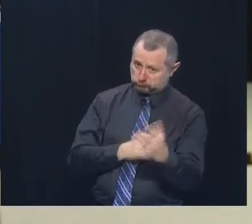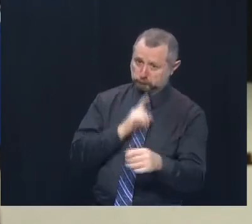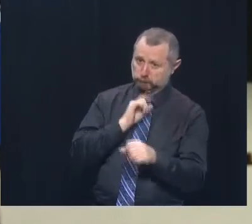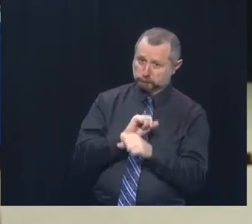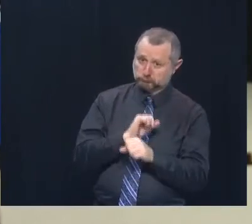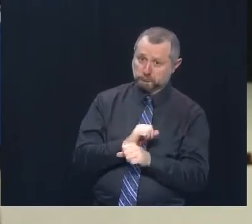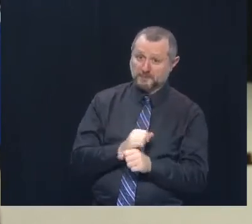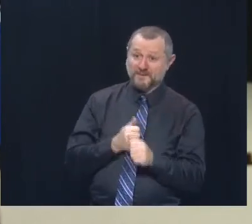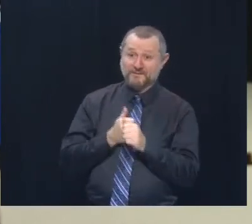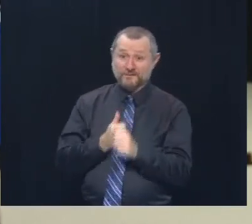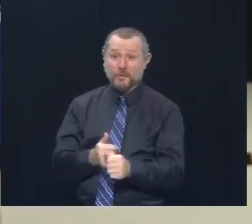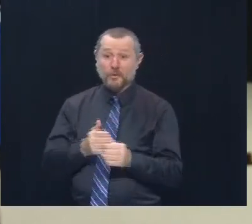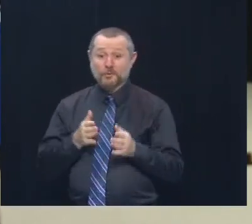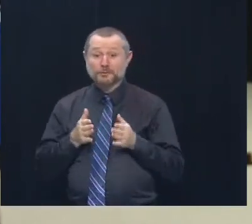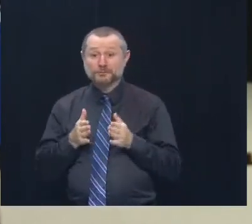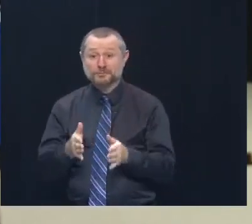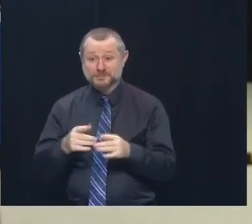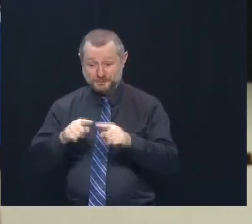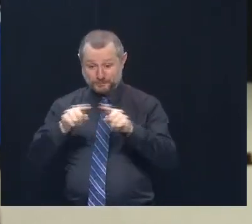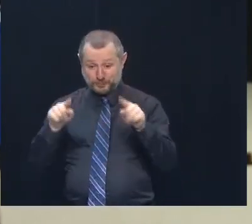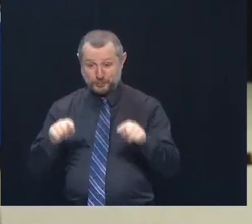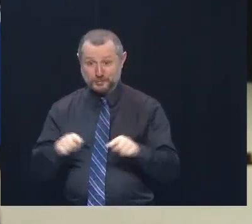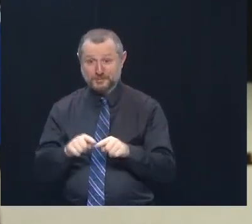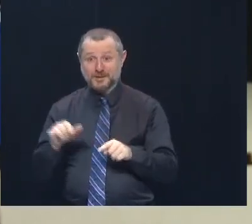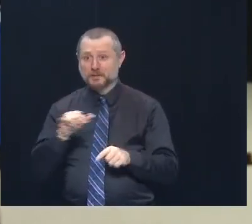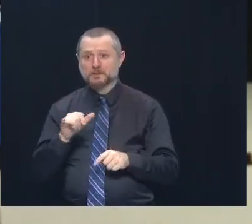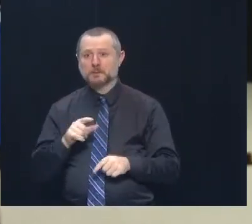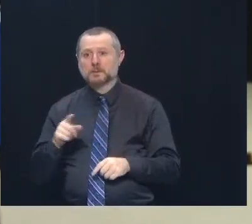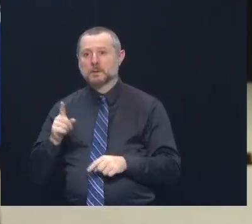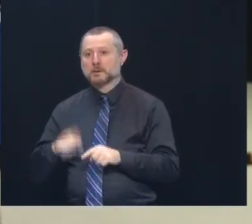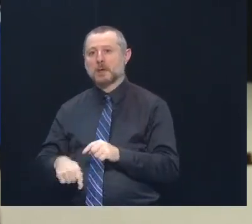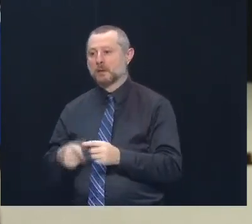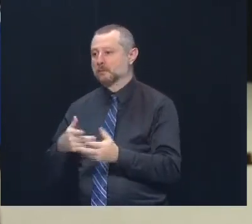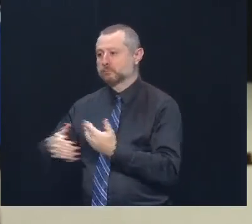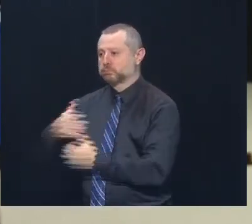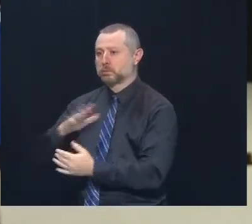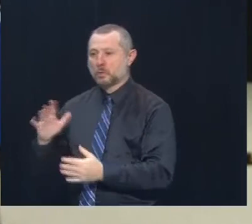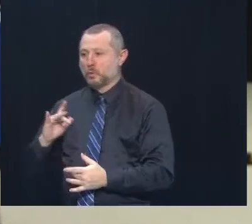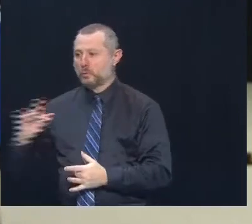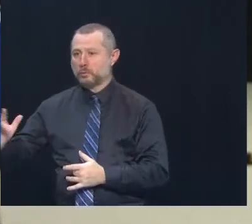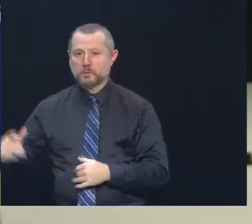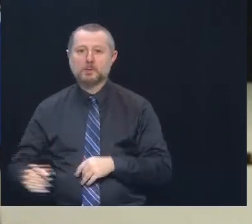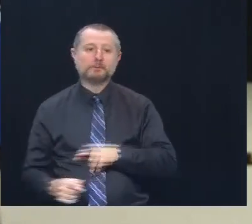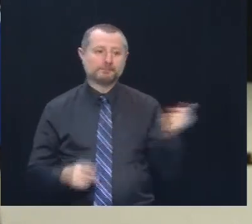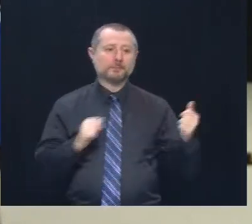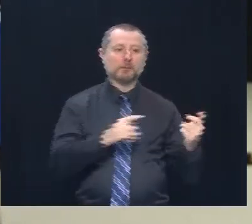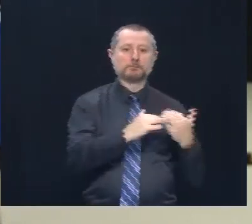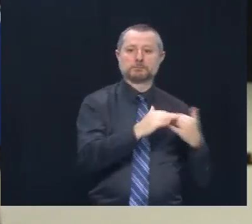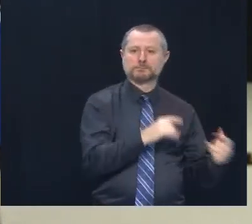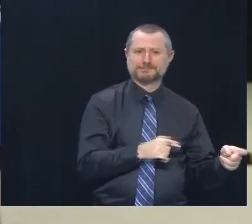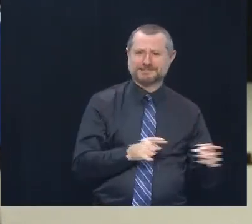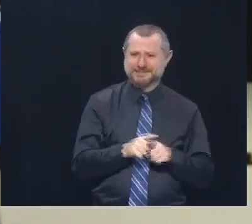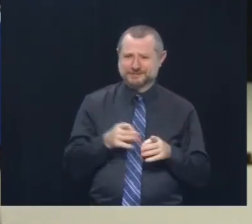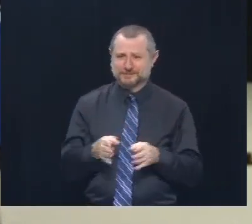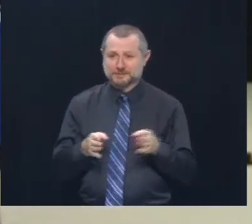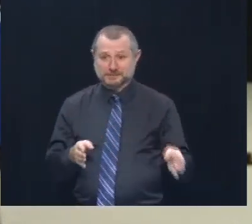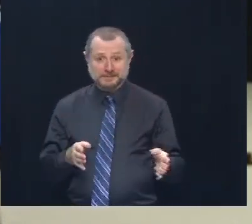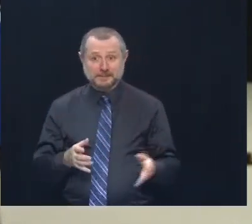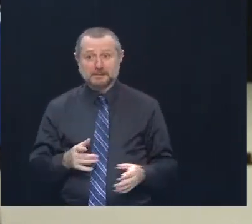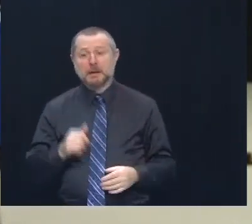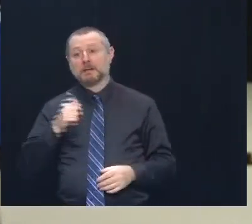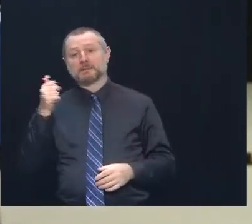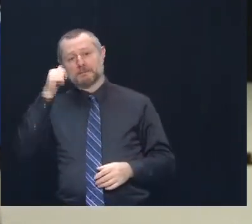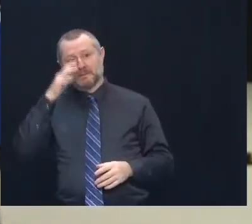you're in an area where everyone's walking and it's even more dense. And I would add as well, we've seen in upstate, Broome County is a good example, and other